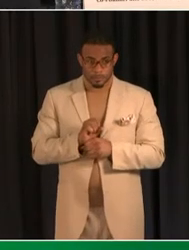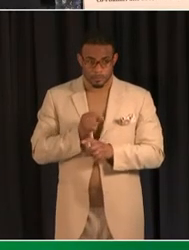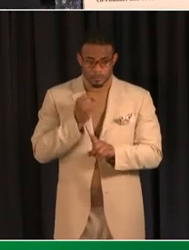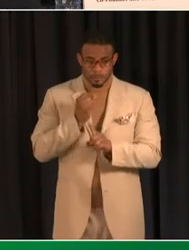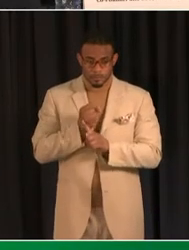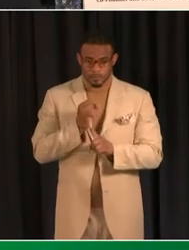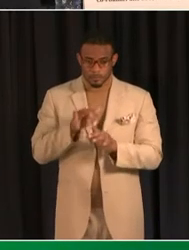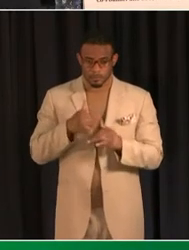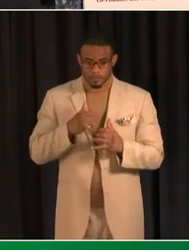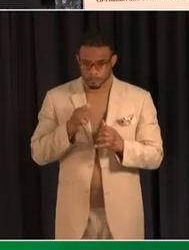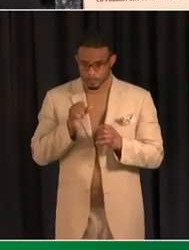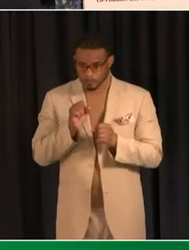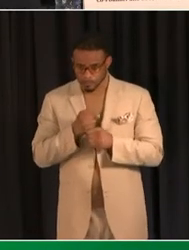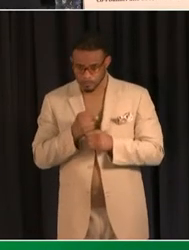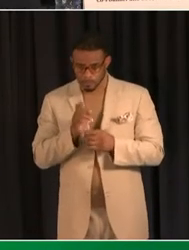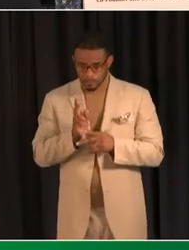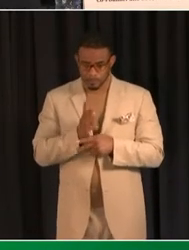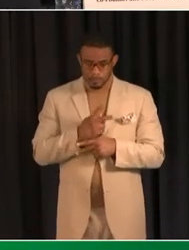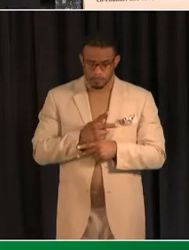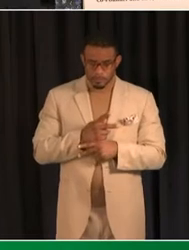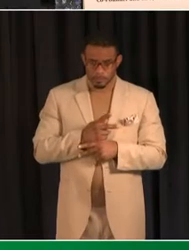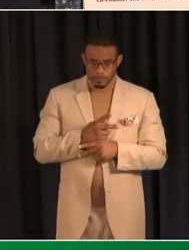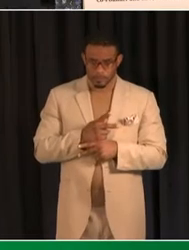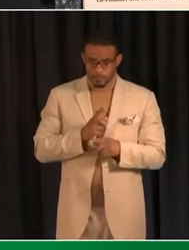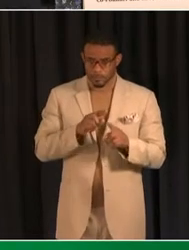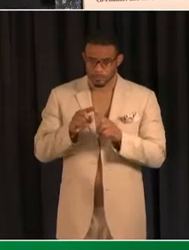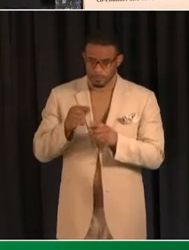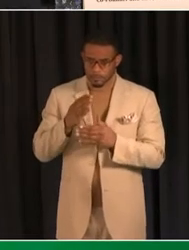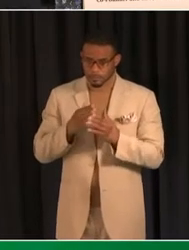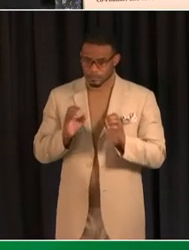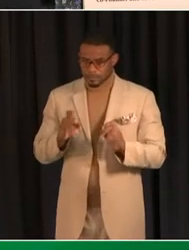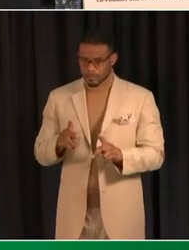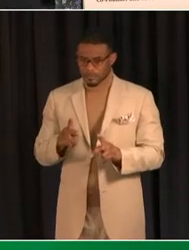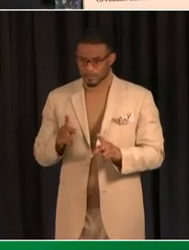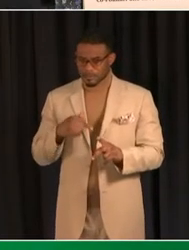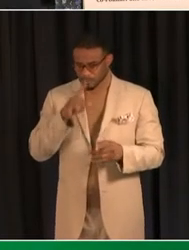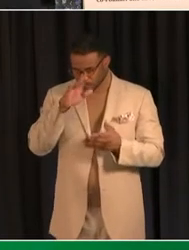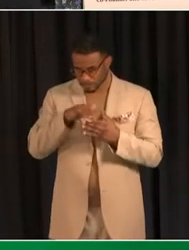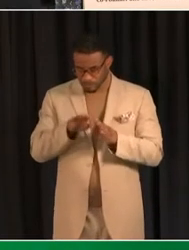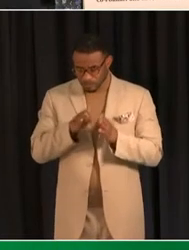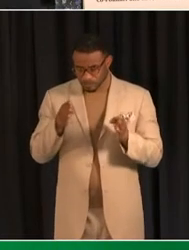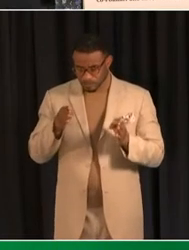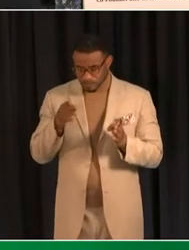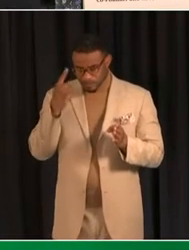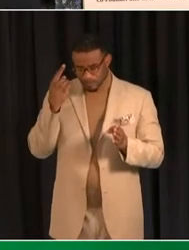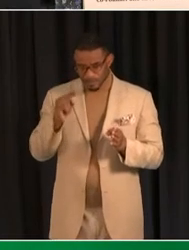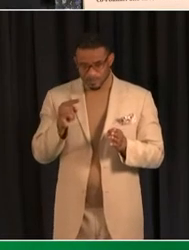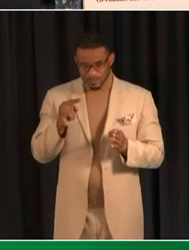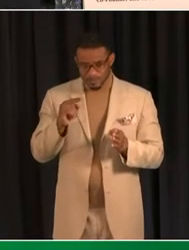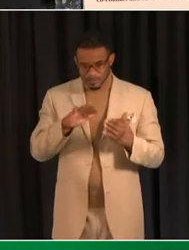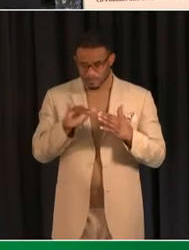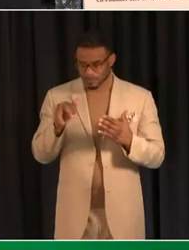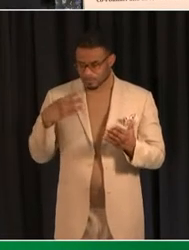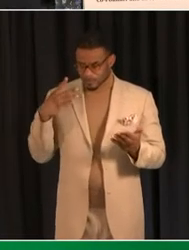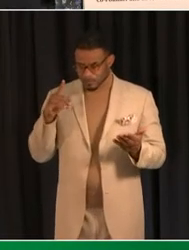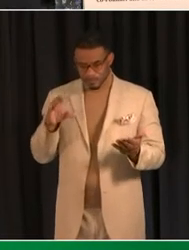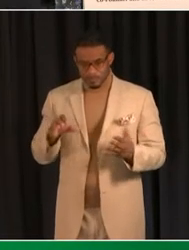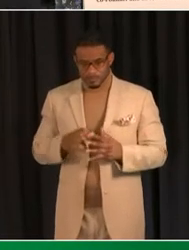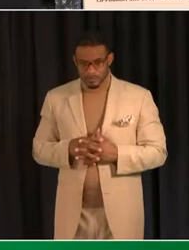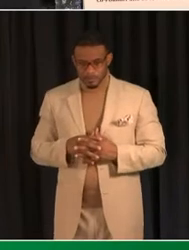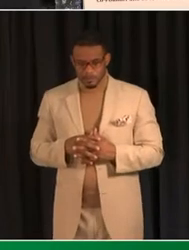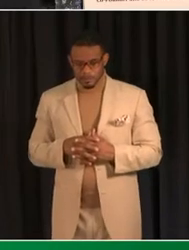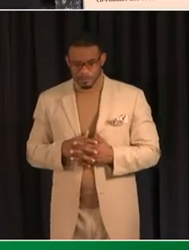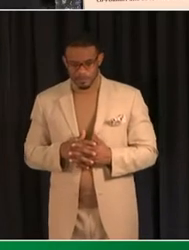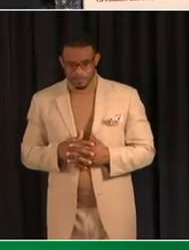really impacted how we've crafted our product, and then also some of the opportunities we believe it opens up for a city like